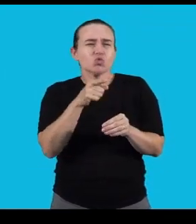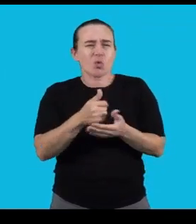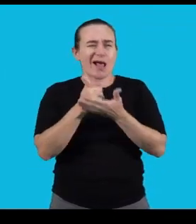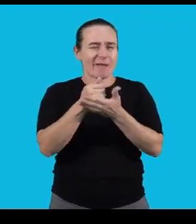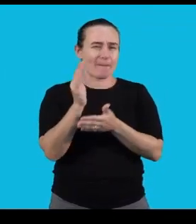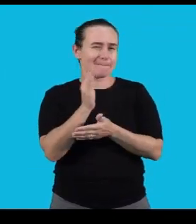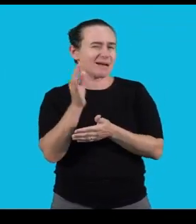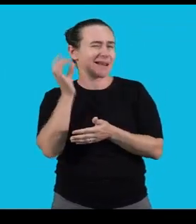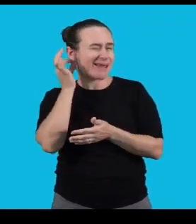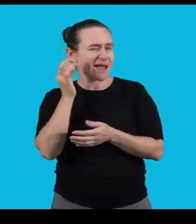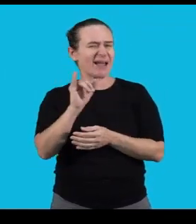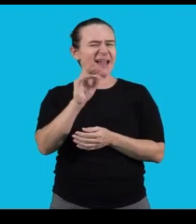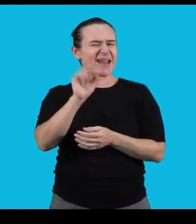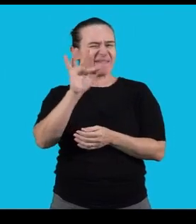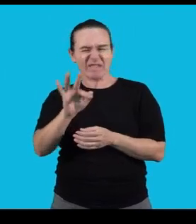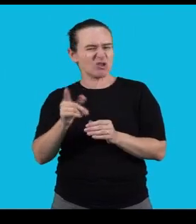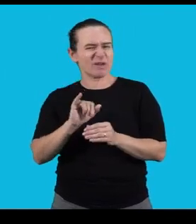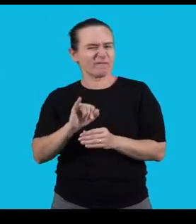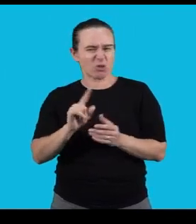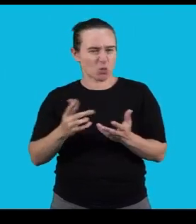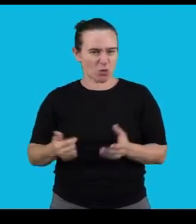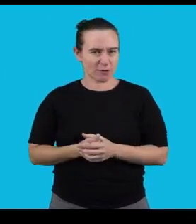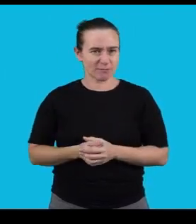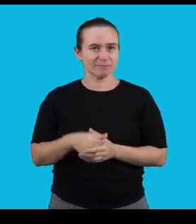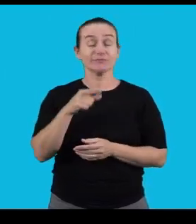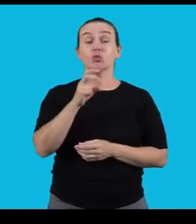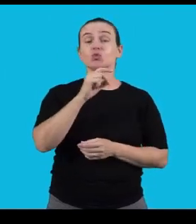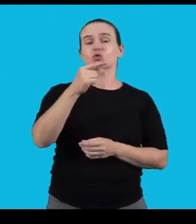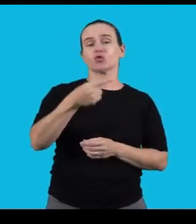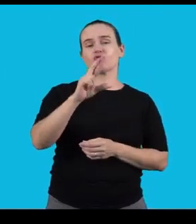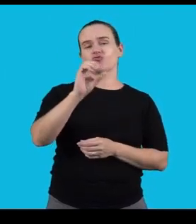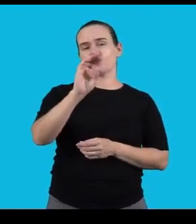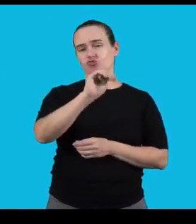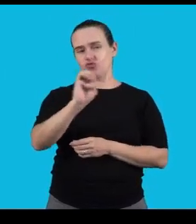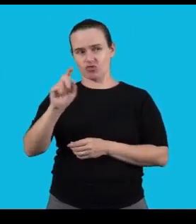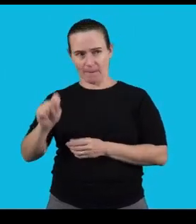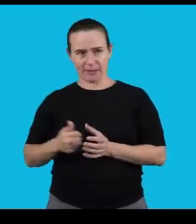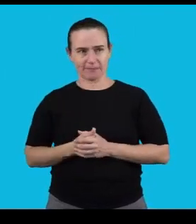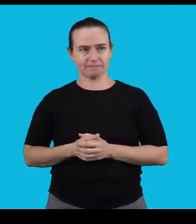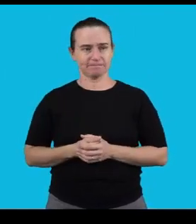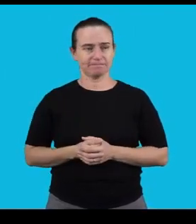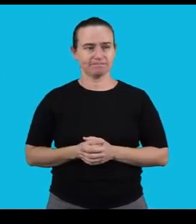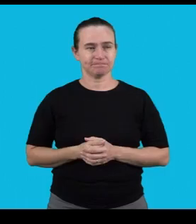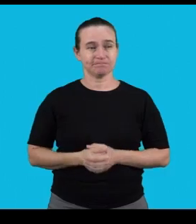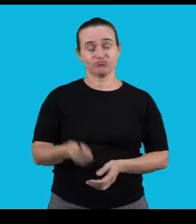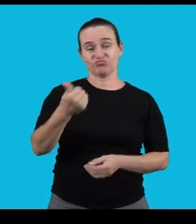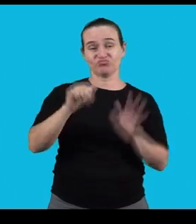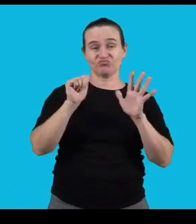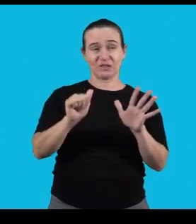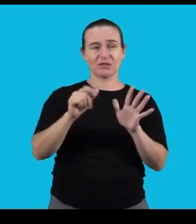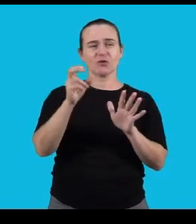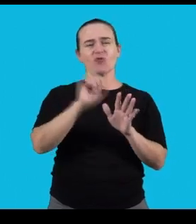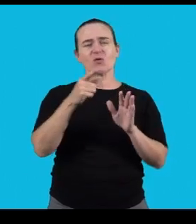used in the treatment of middle ear infection. What is it that is used there? It is the use of grommets.